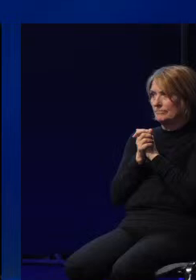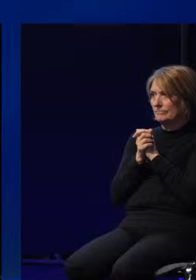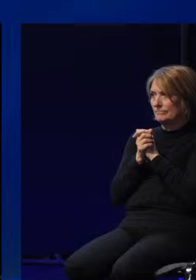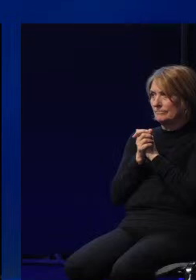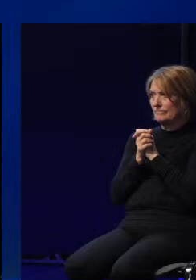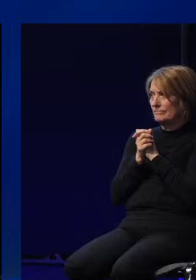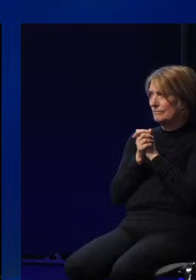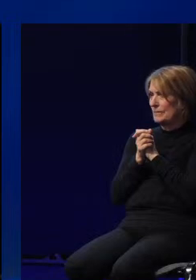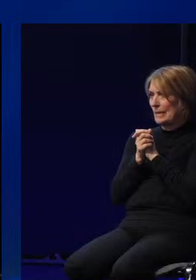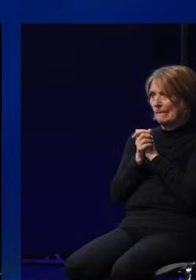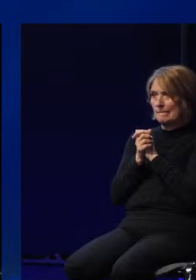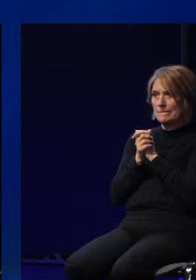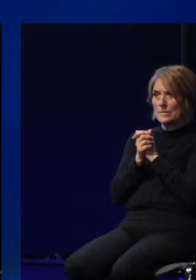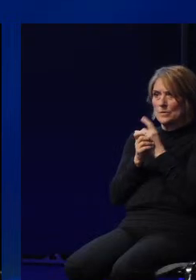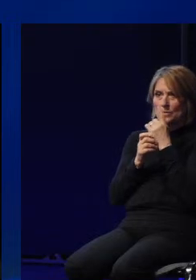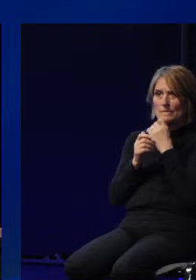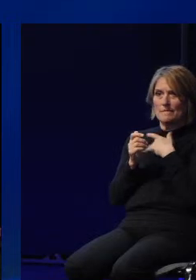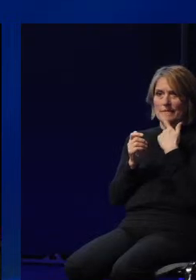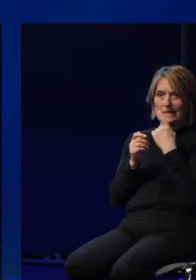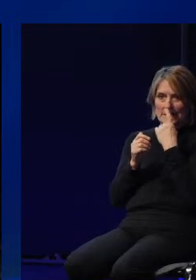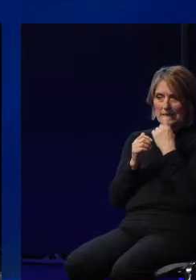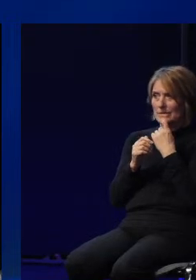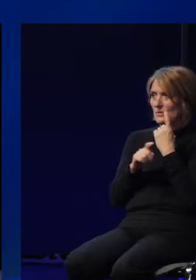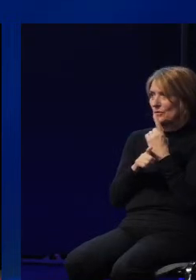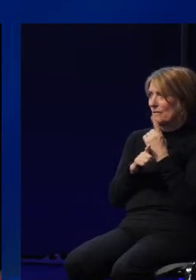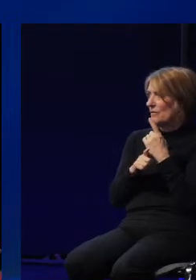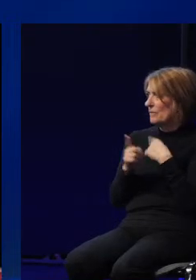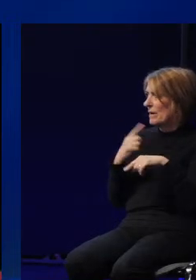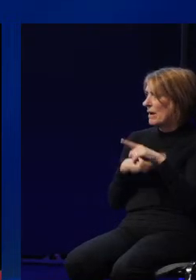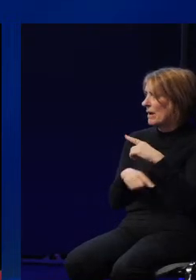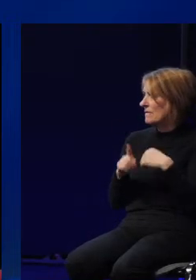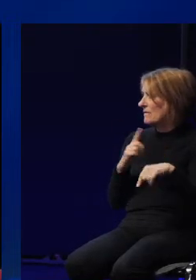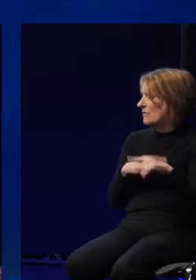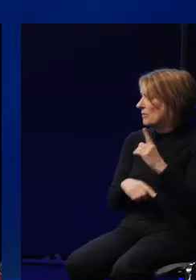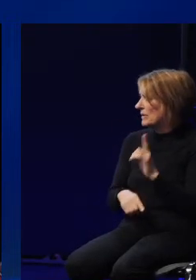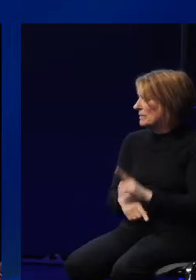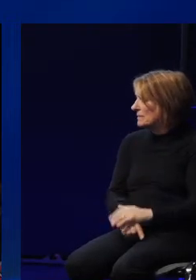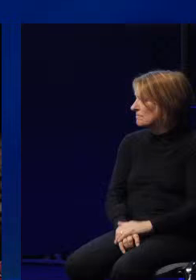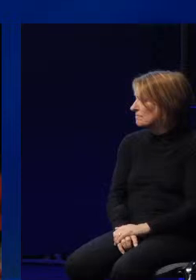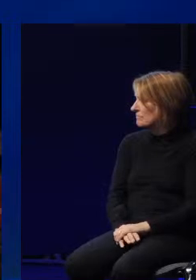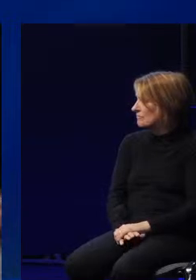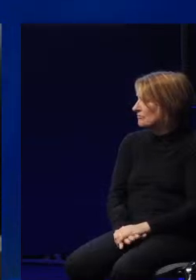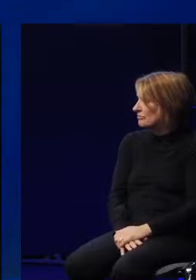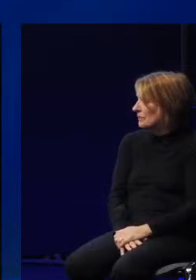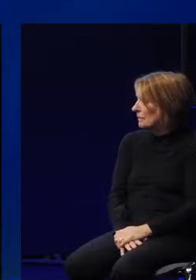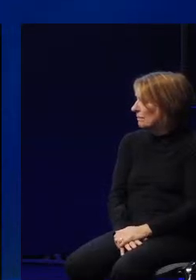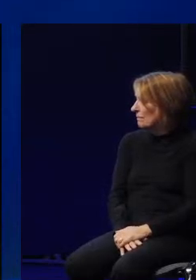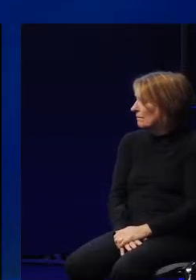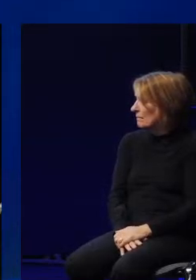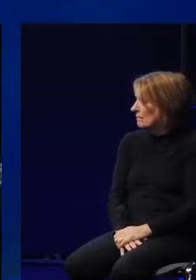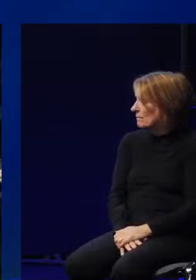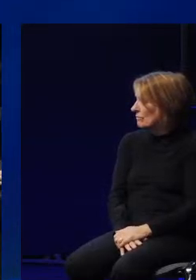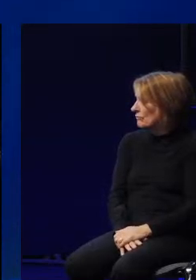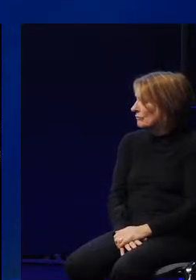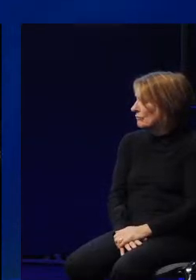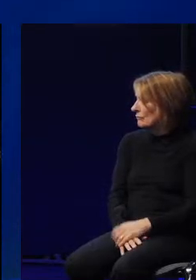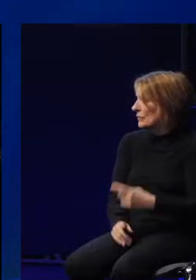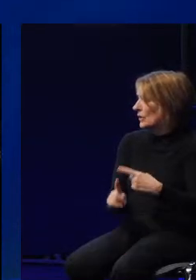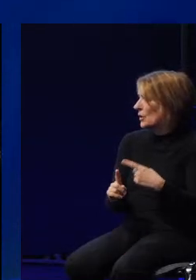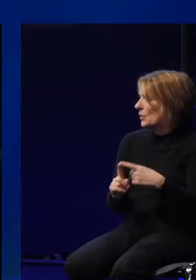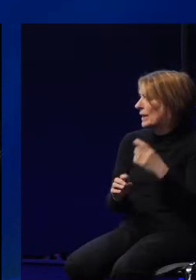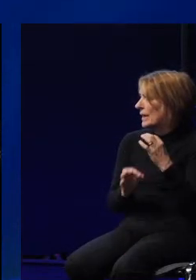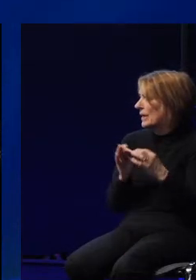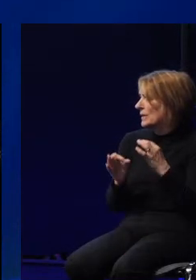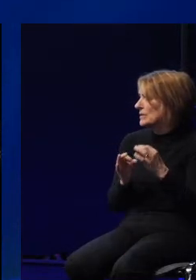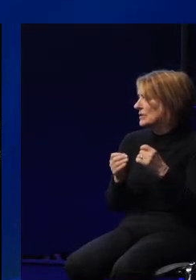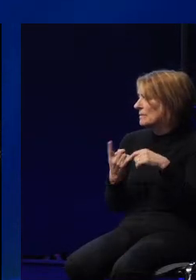Who feels like they can speak on behalf of everybody? You were the first one to raise your hand. I can ask. I've just got a quick question about